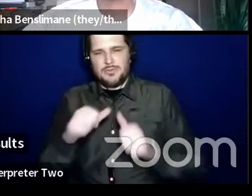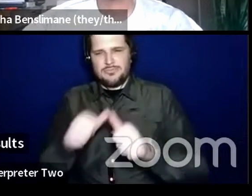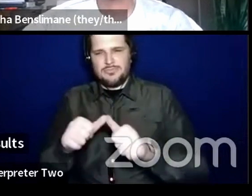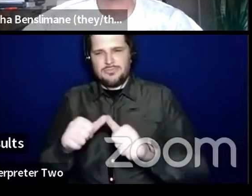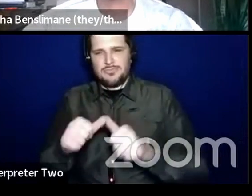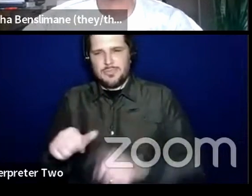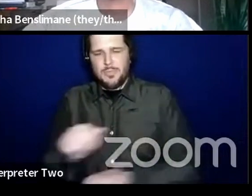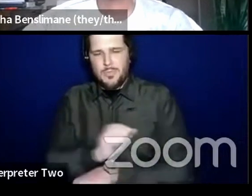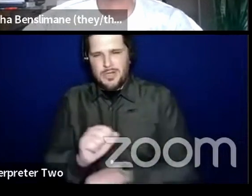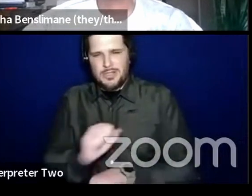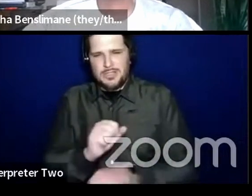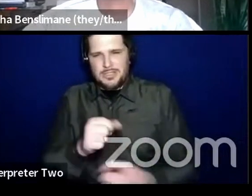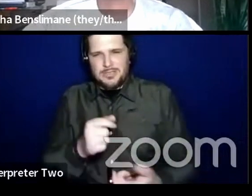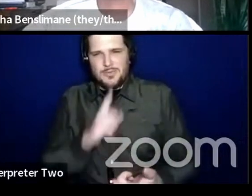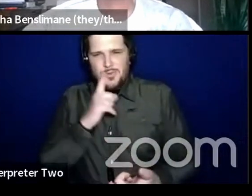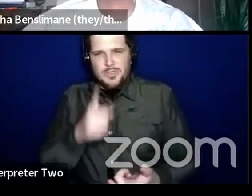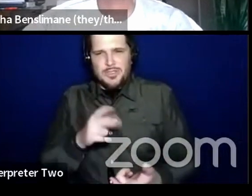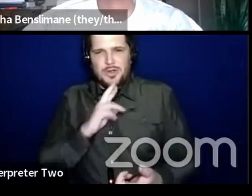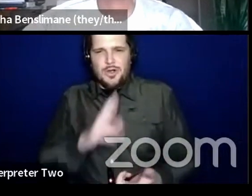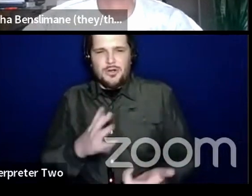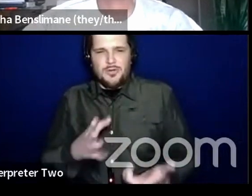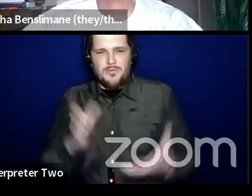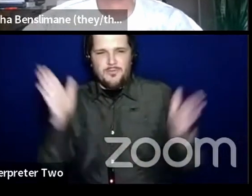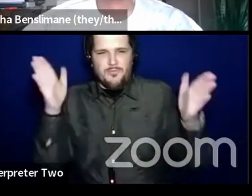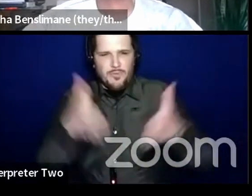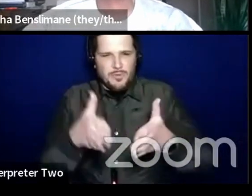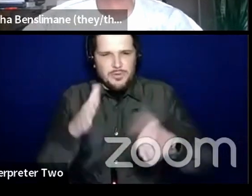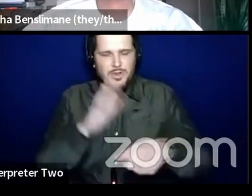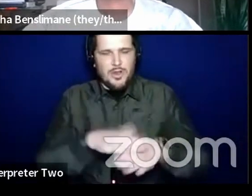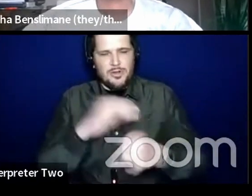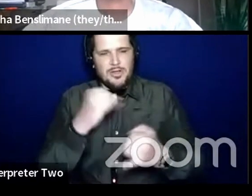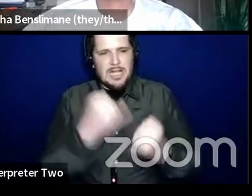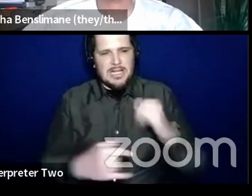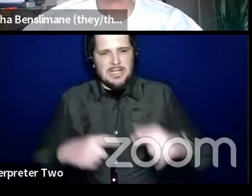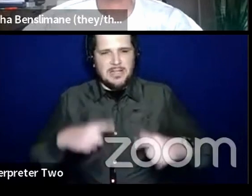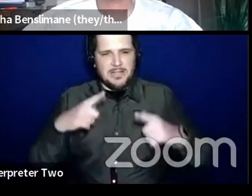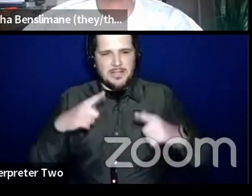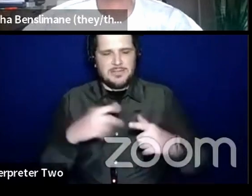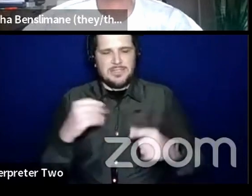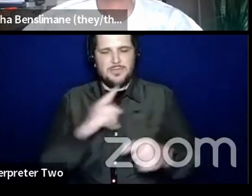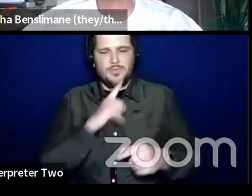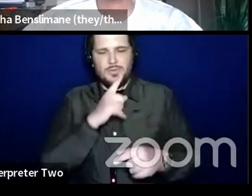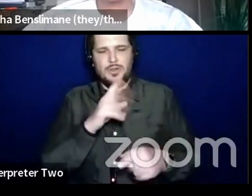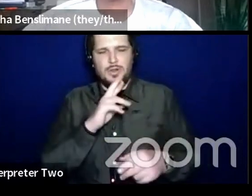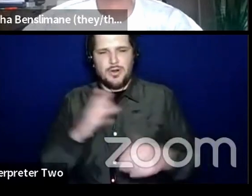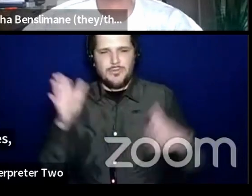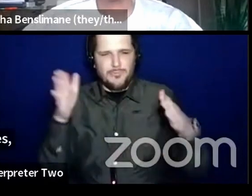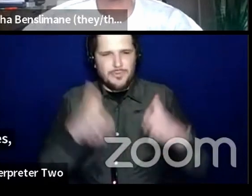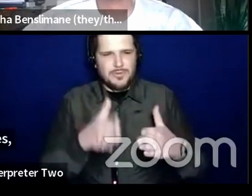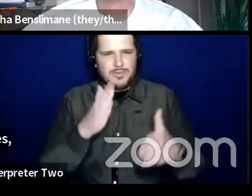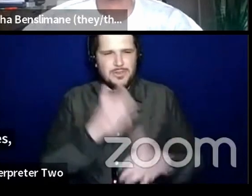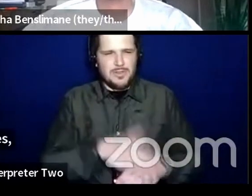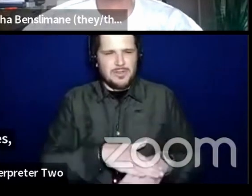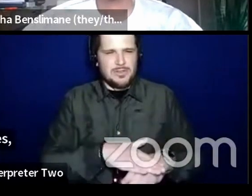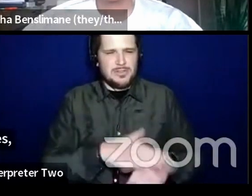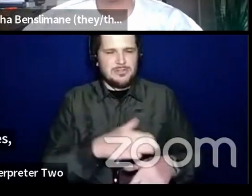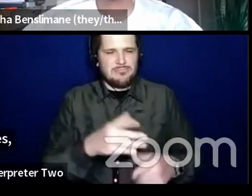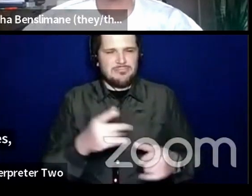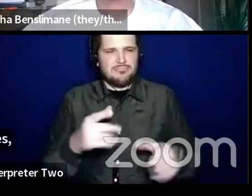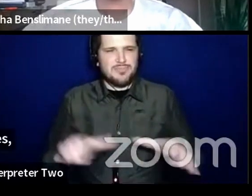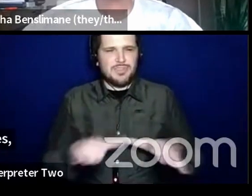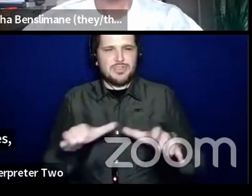practices, really are focused on ending lives and really are focused on doing it as fast